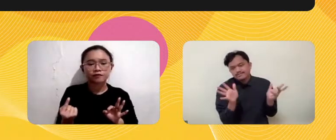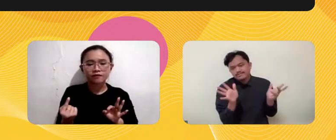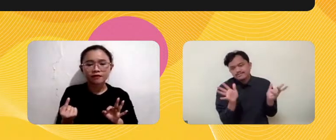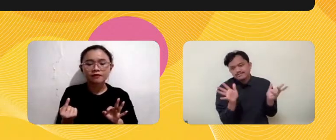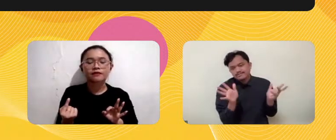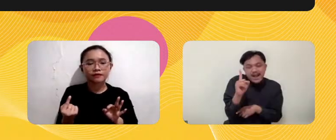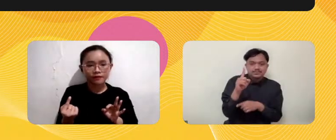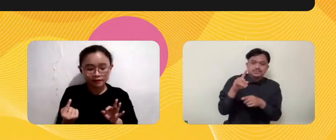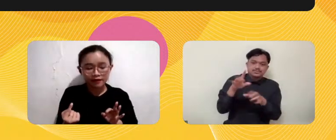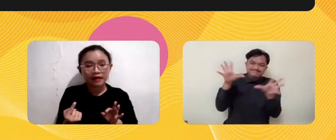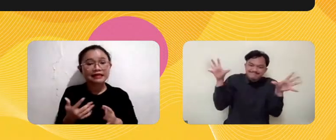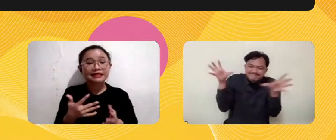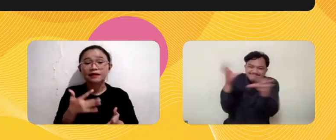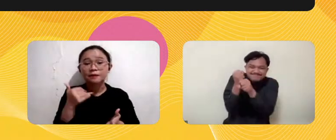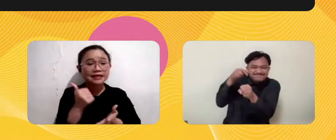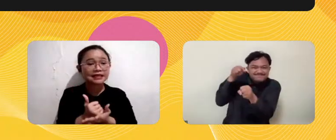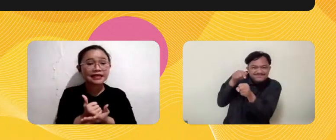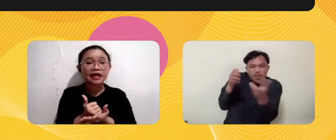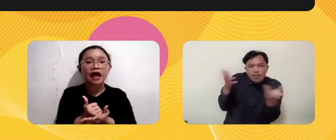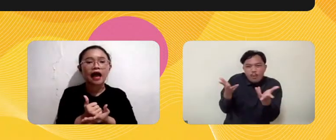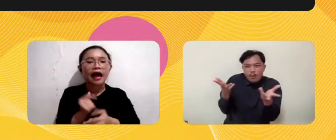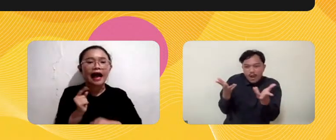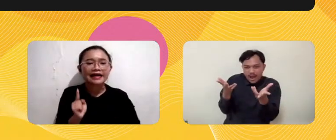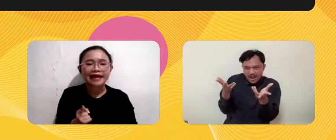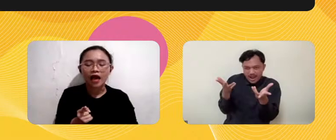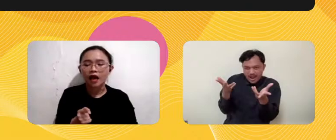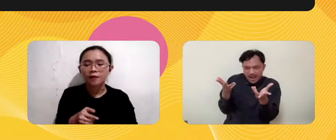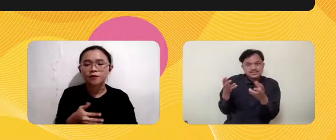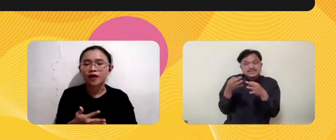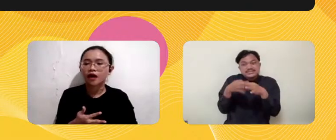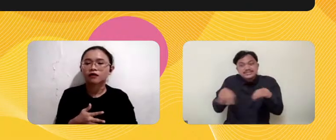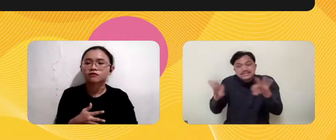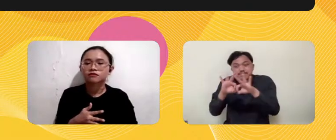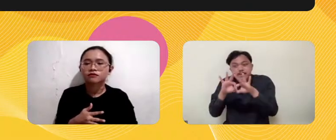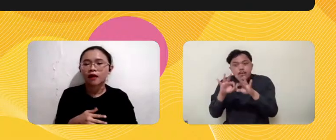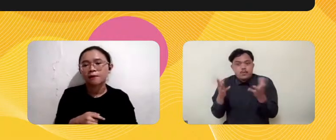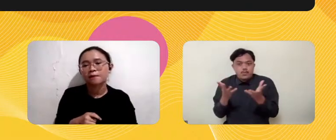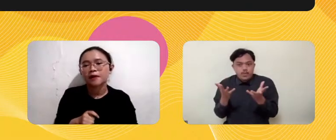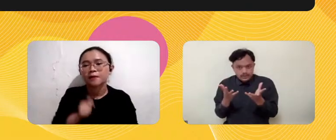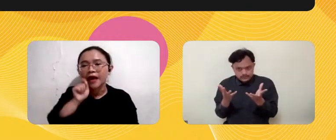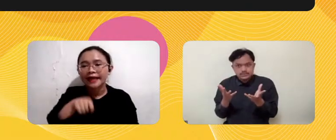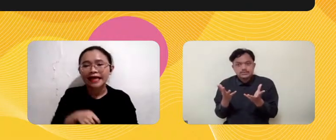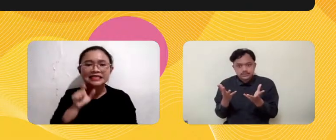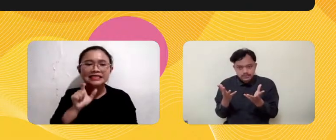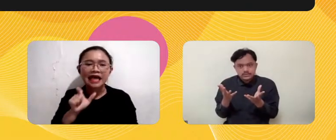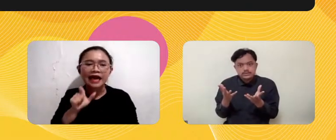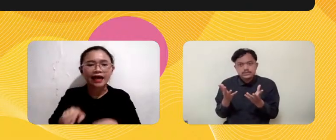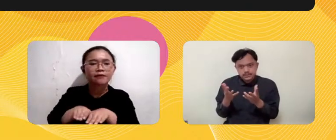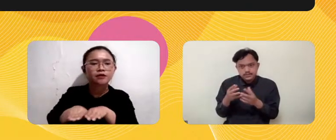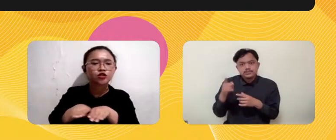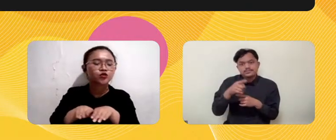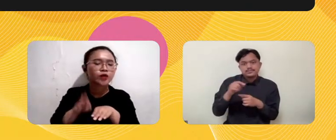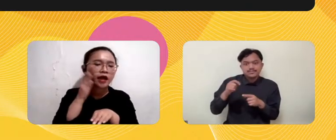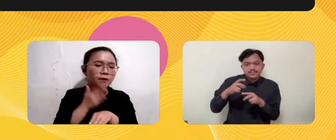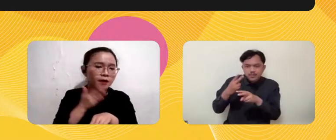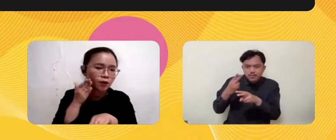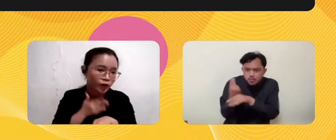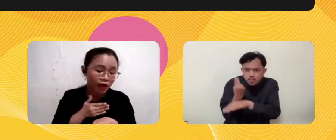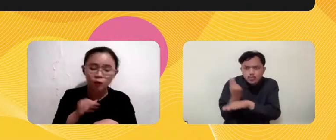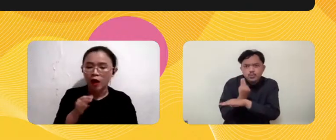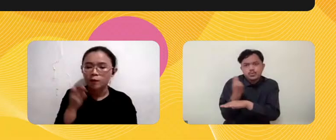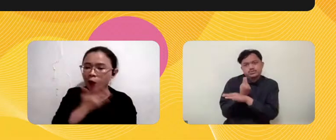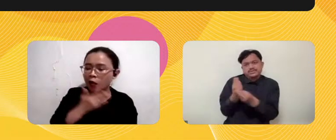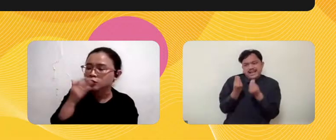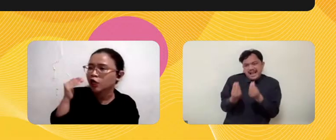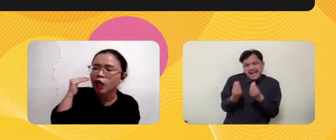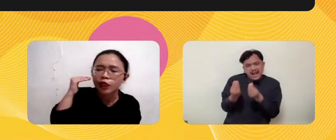the importance of not using fear-based languages with the key messages. So